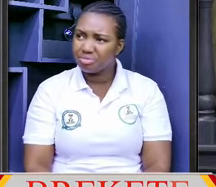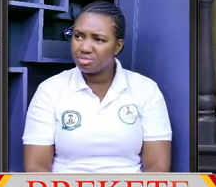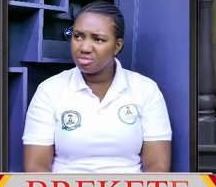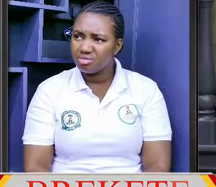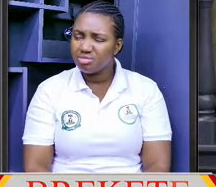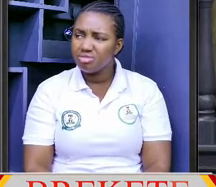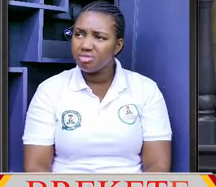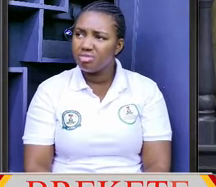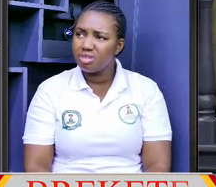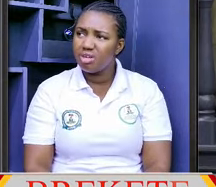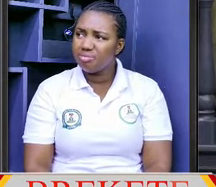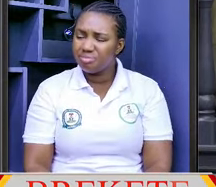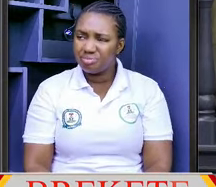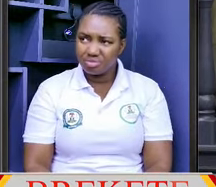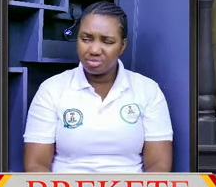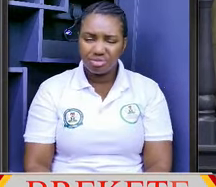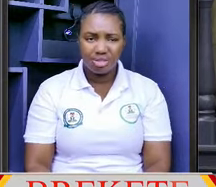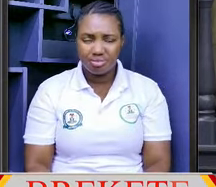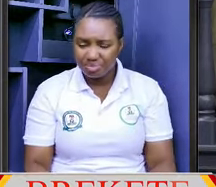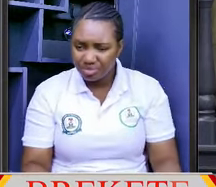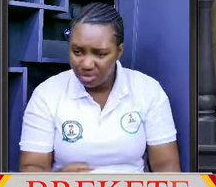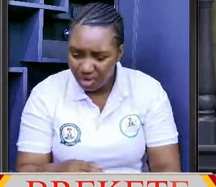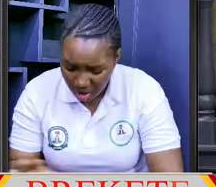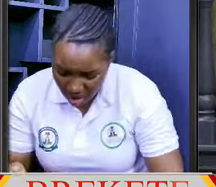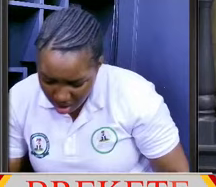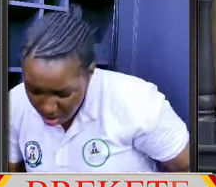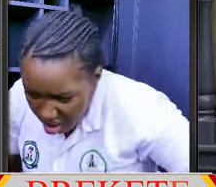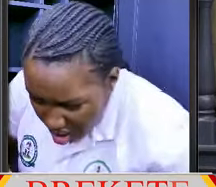quickly. Before consultant, I go.